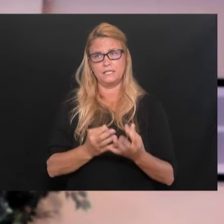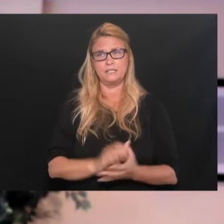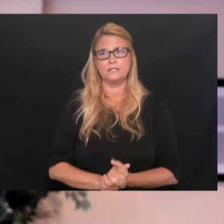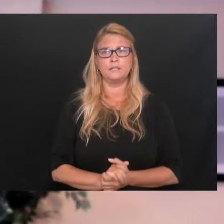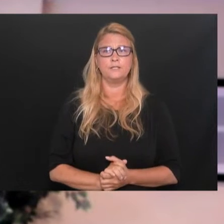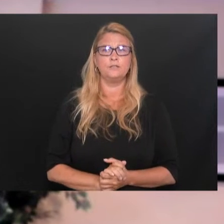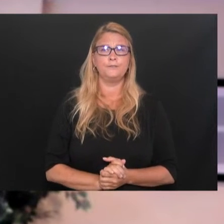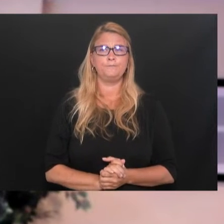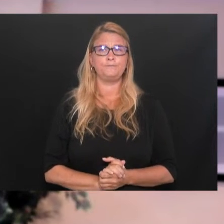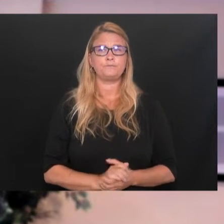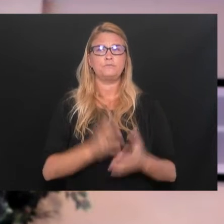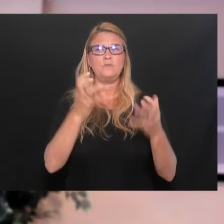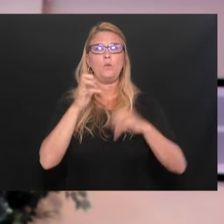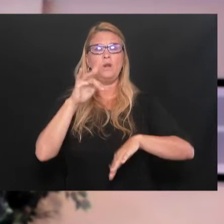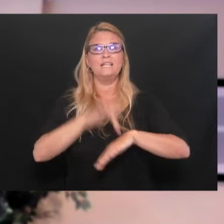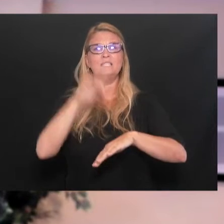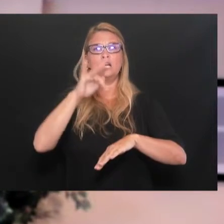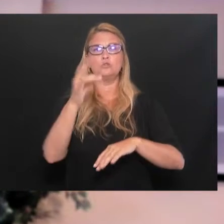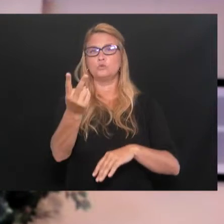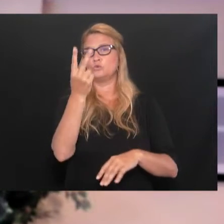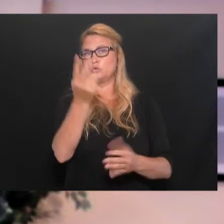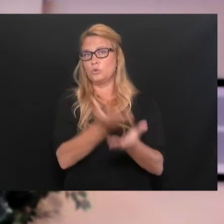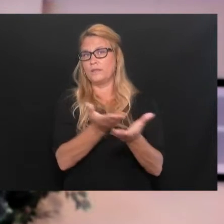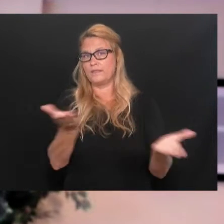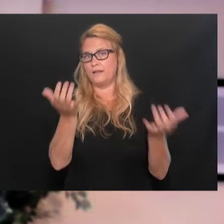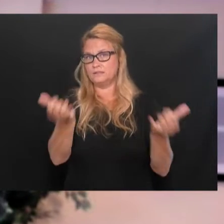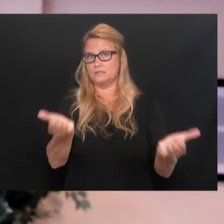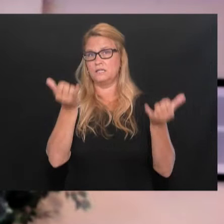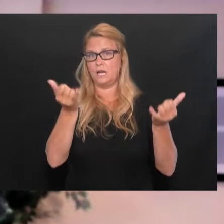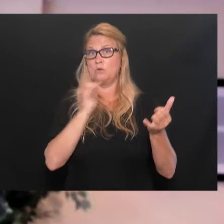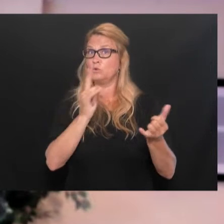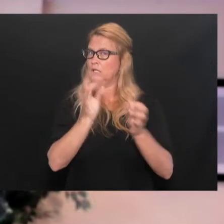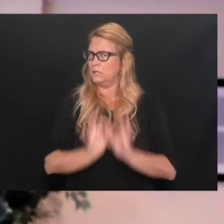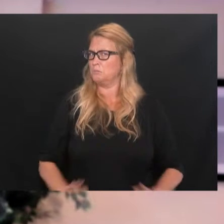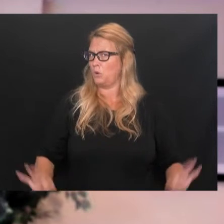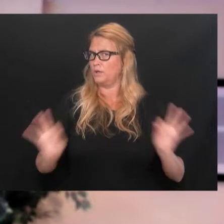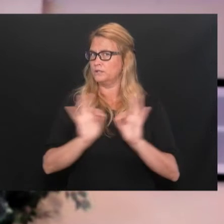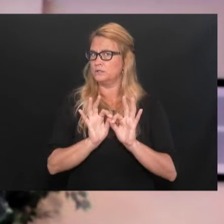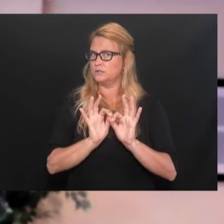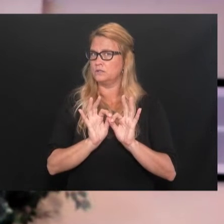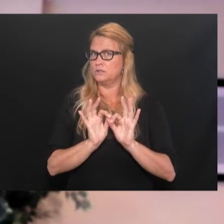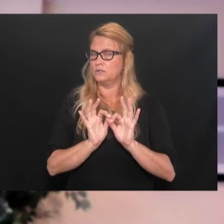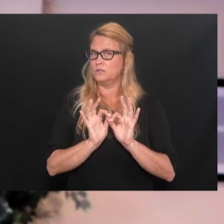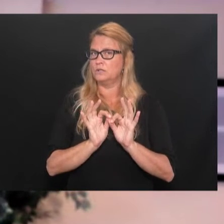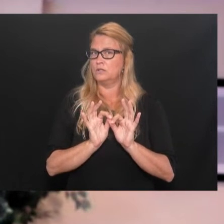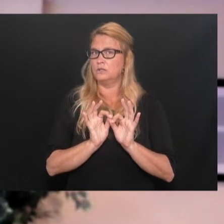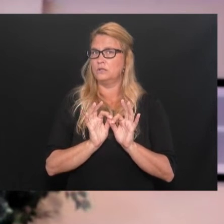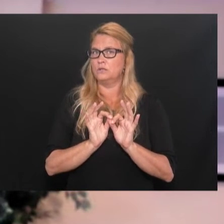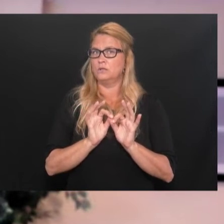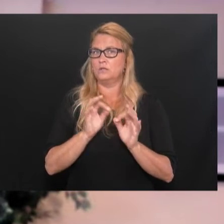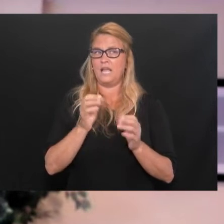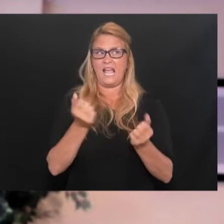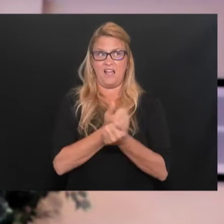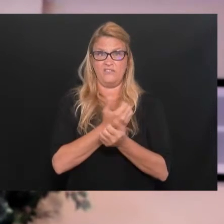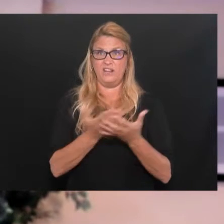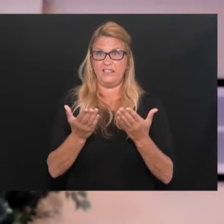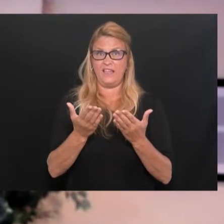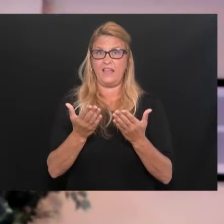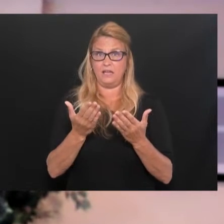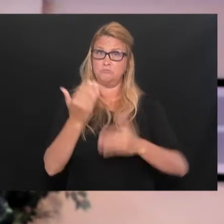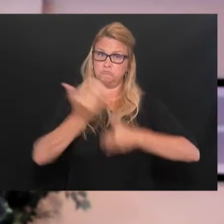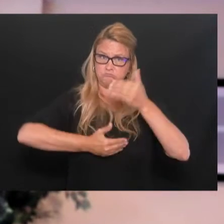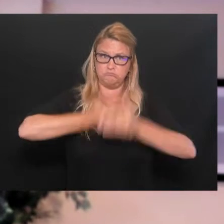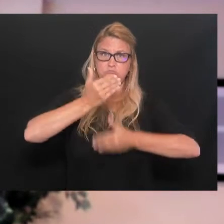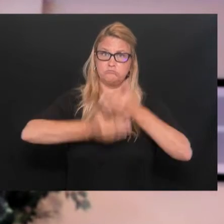on two things today, which I think are really important. You know, things are looking better in general across